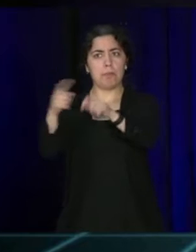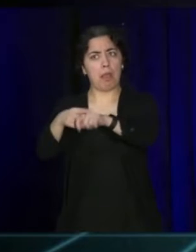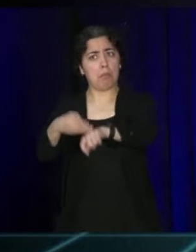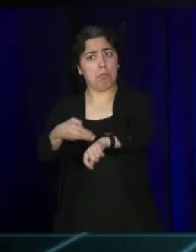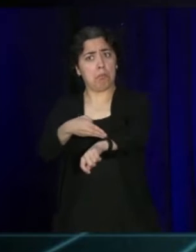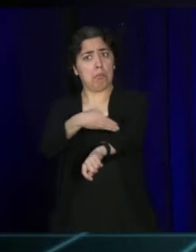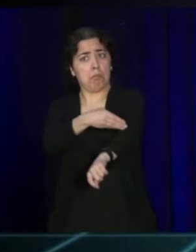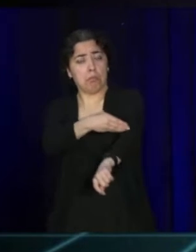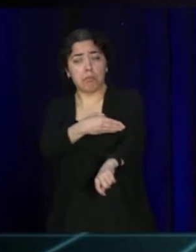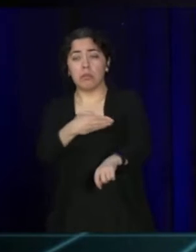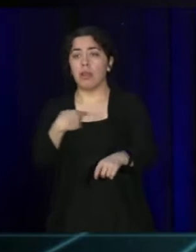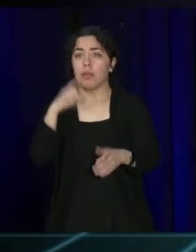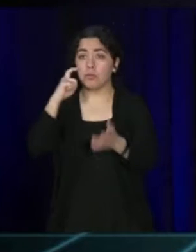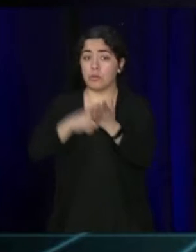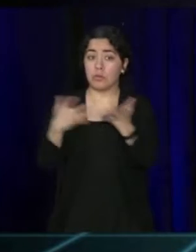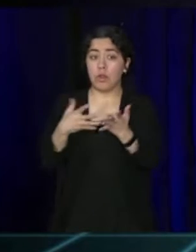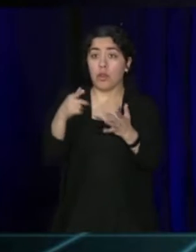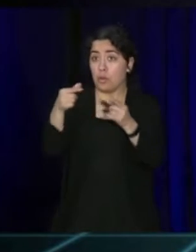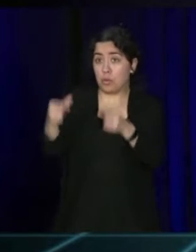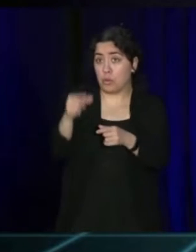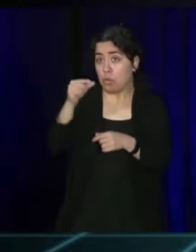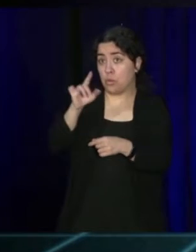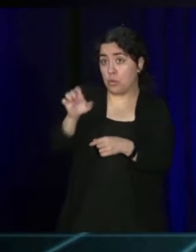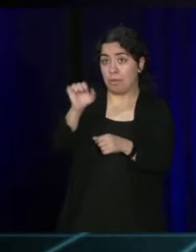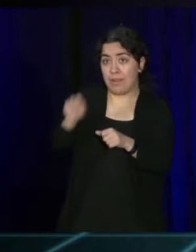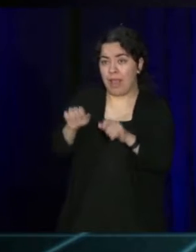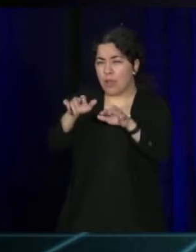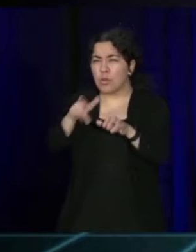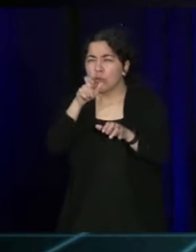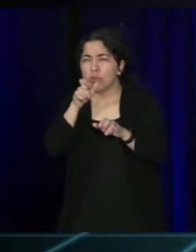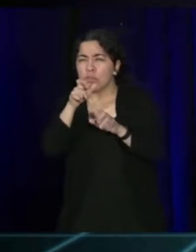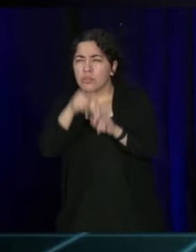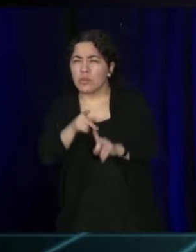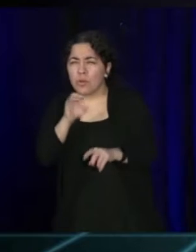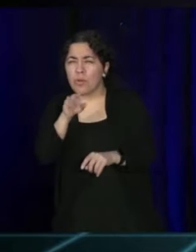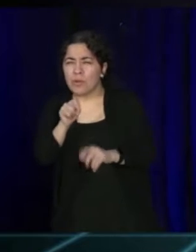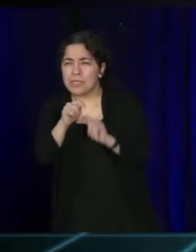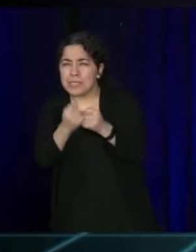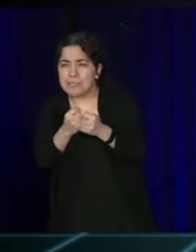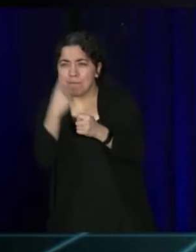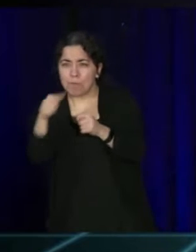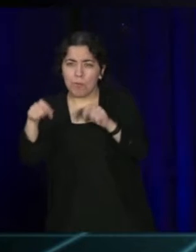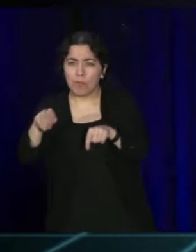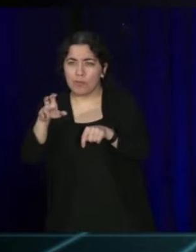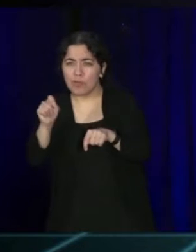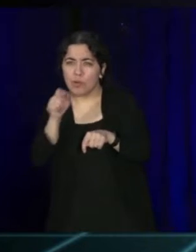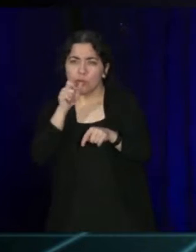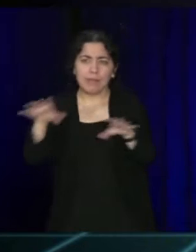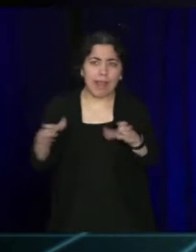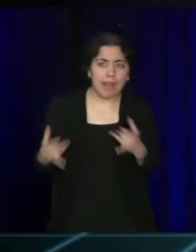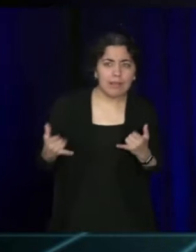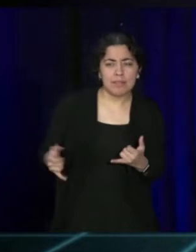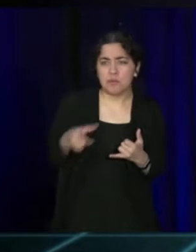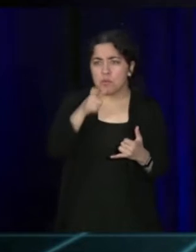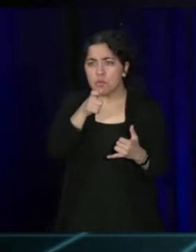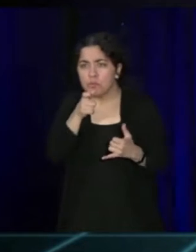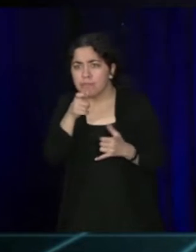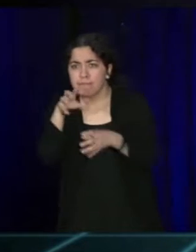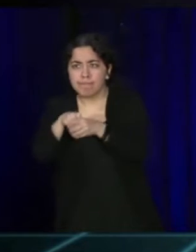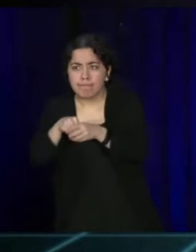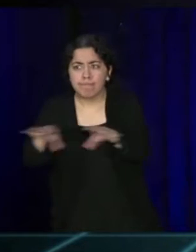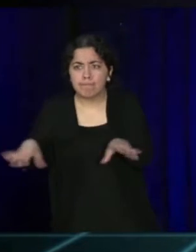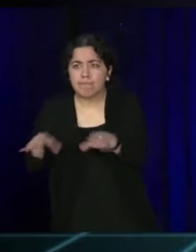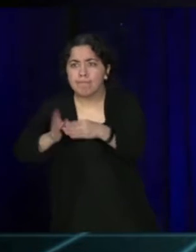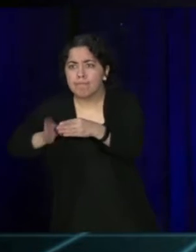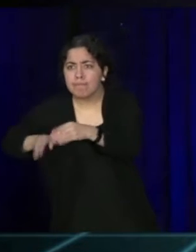you can Google who's on the core team. And in the docs, there's a list of the core team there. So who's active, who's on it. But I know Andrew Clark